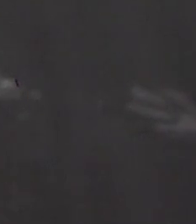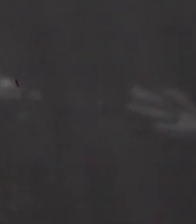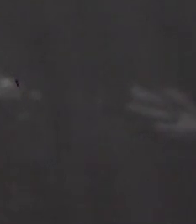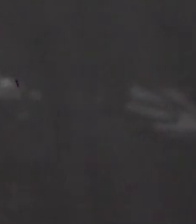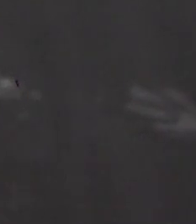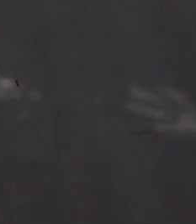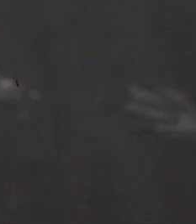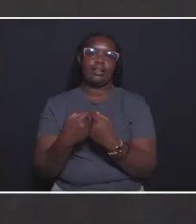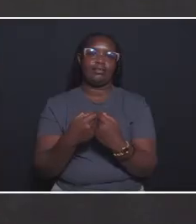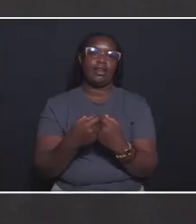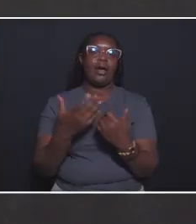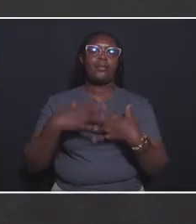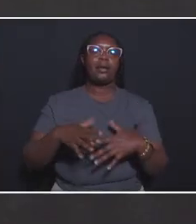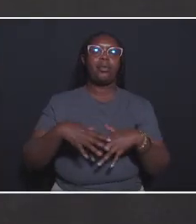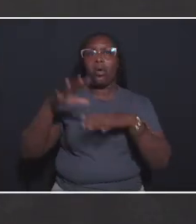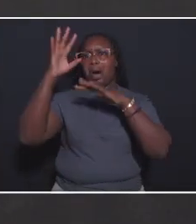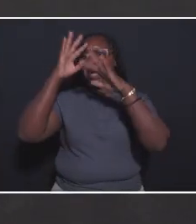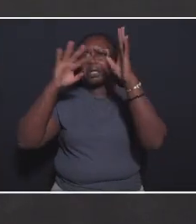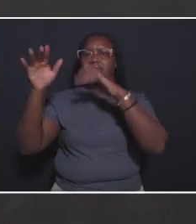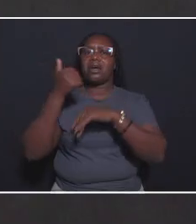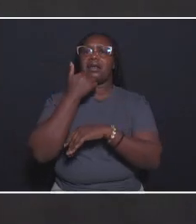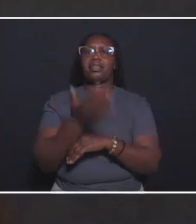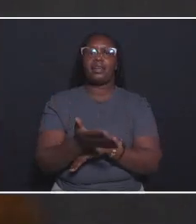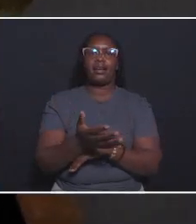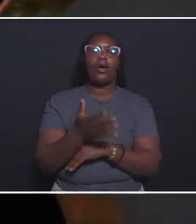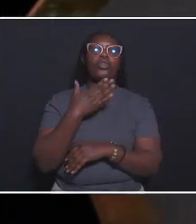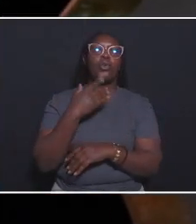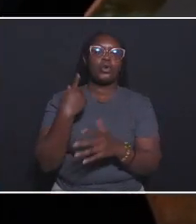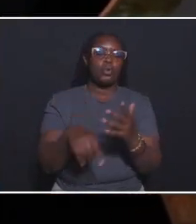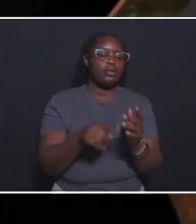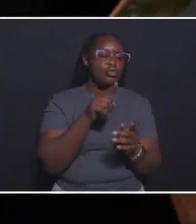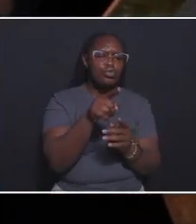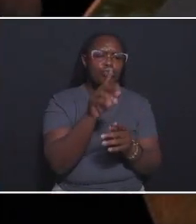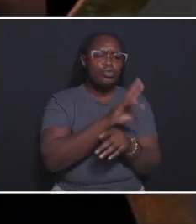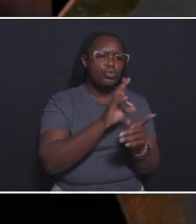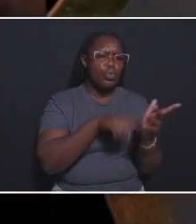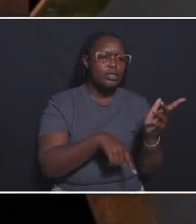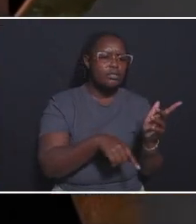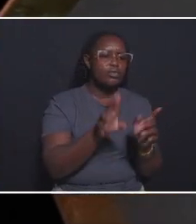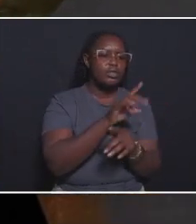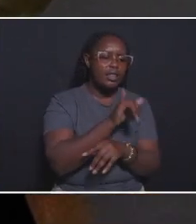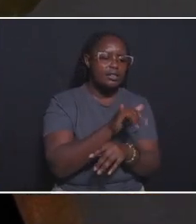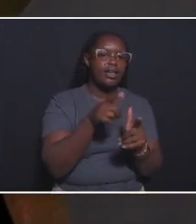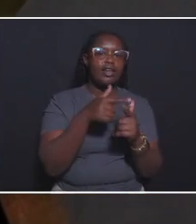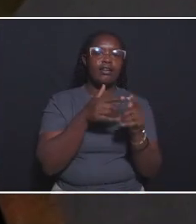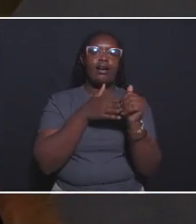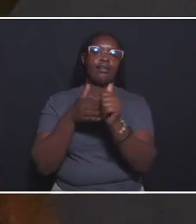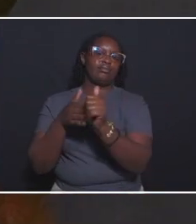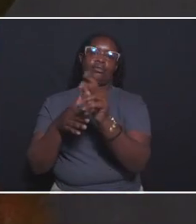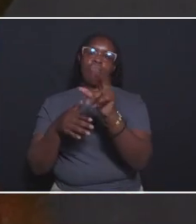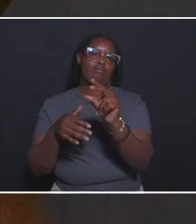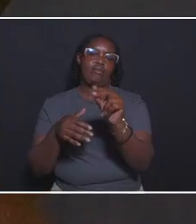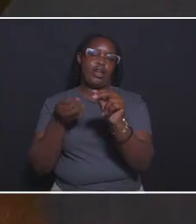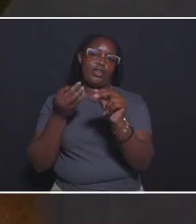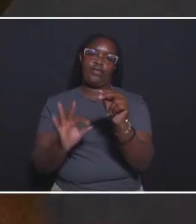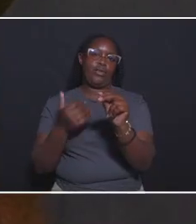longer creative. They're just copying what's on the template that you have put, and then you regurgitate. So if you have temp music, you just